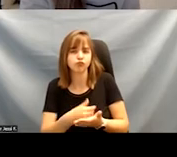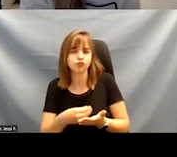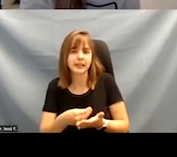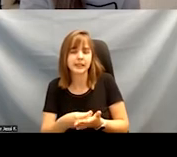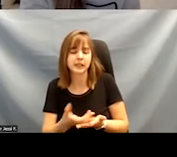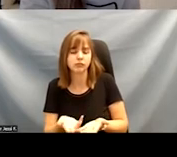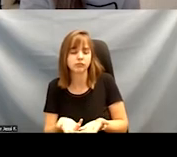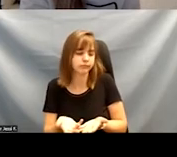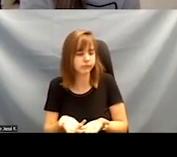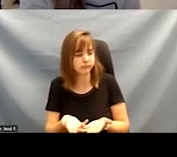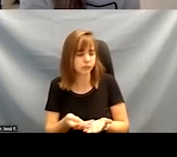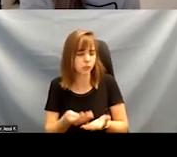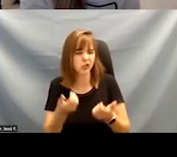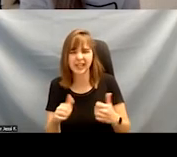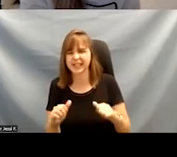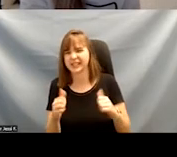trying to figure out the details of it.